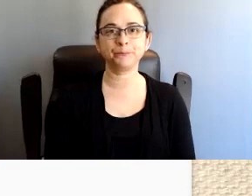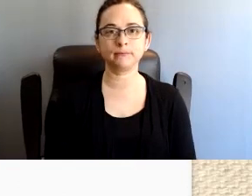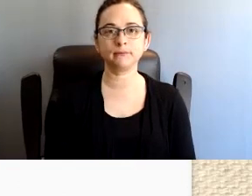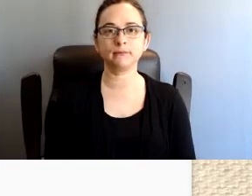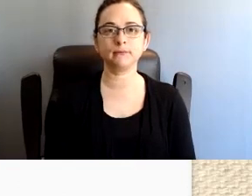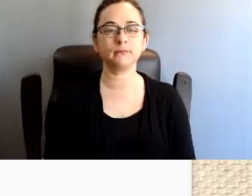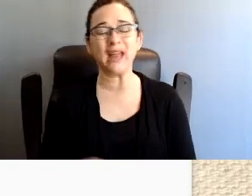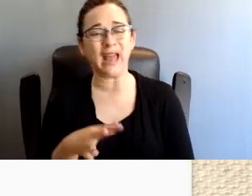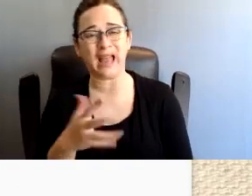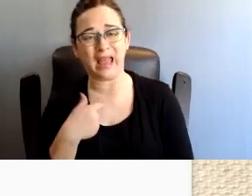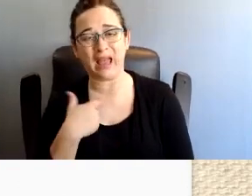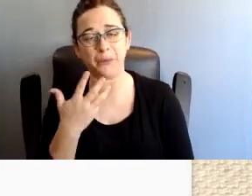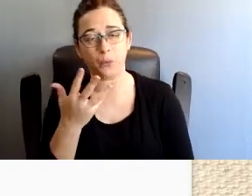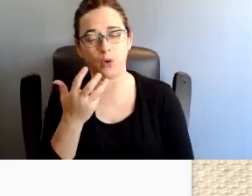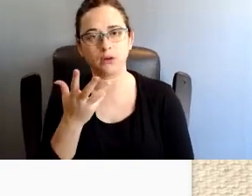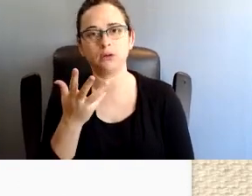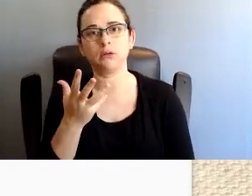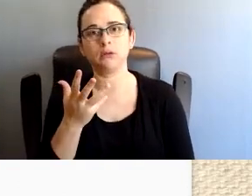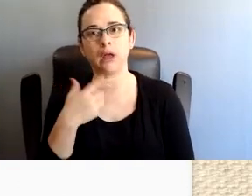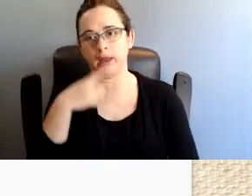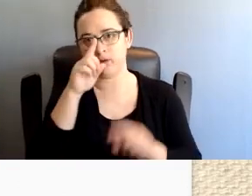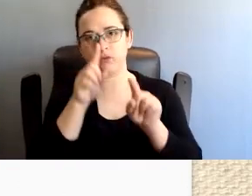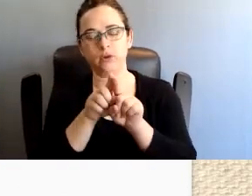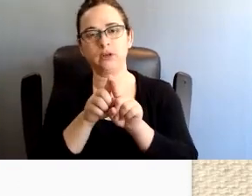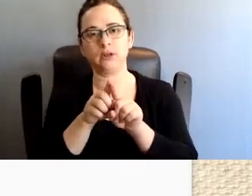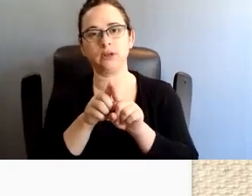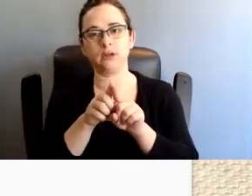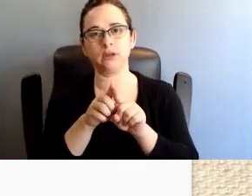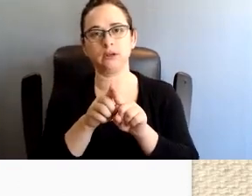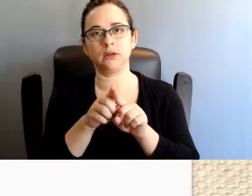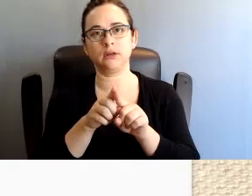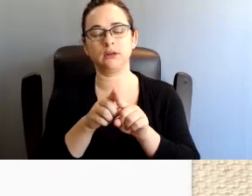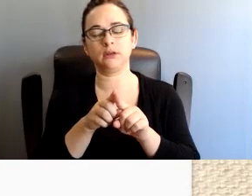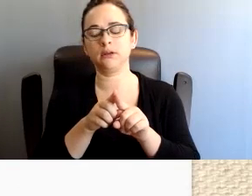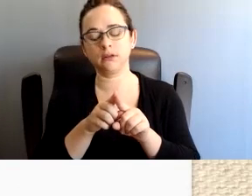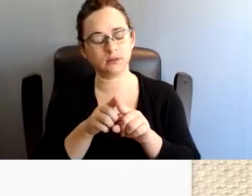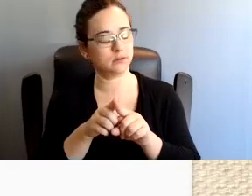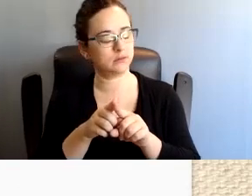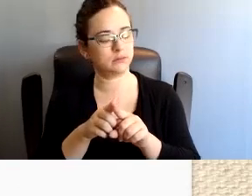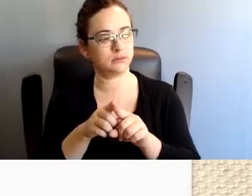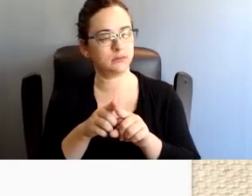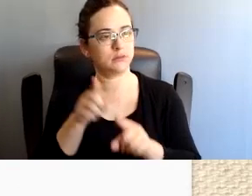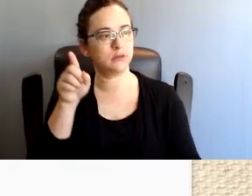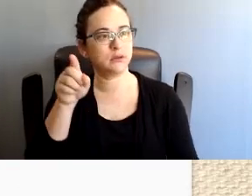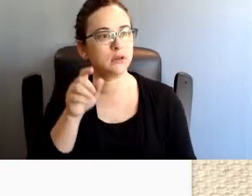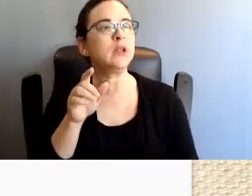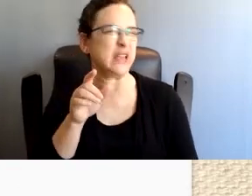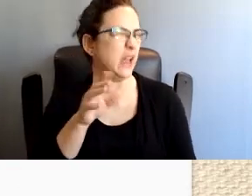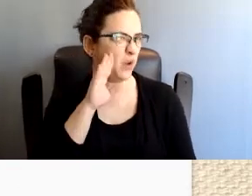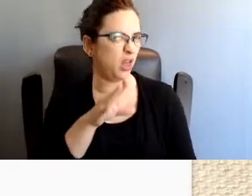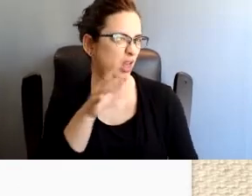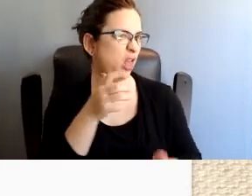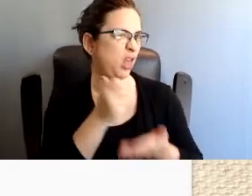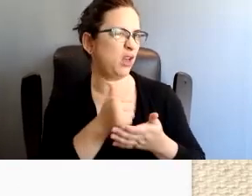I just wanted to, I agree with her completely. I think it helps that you have more signage on